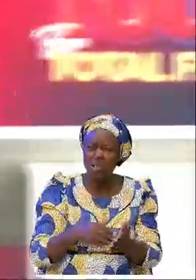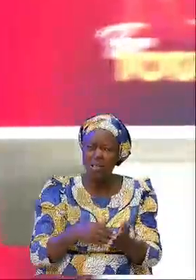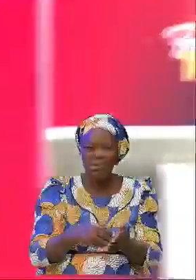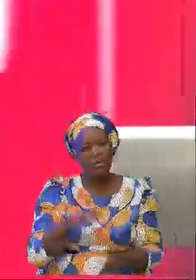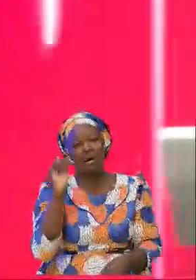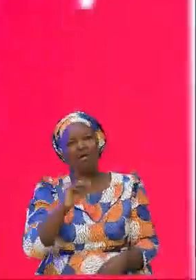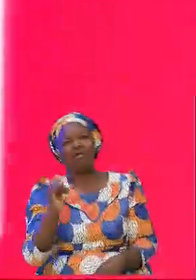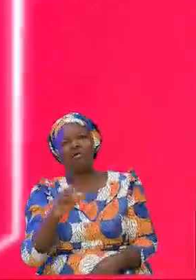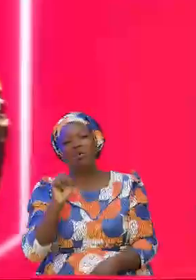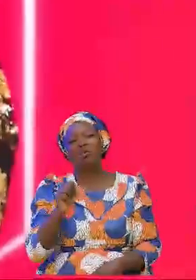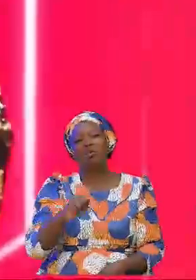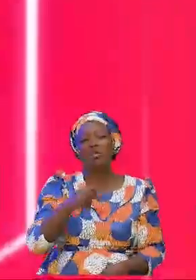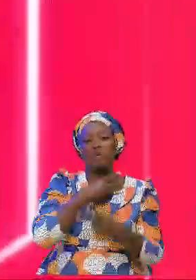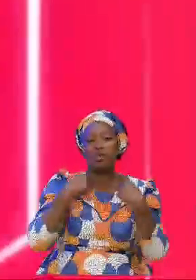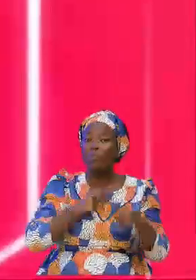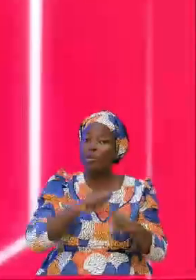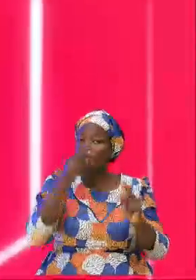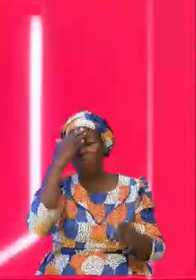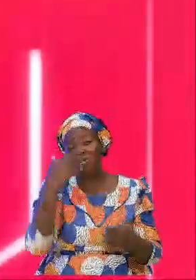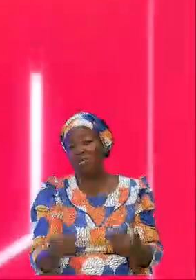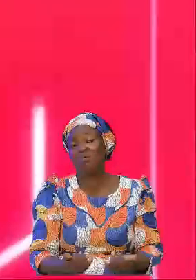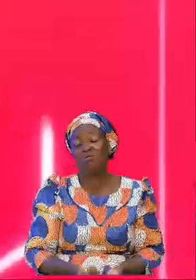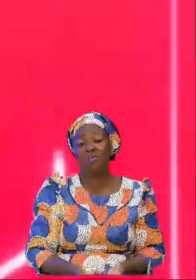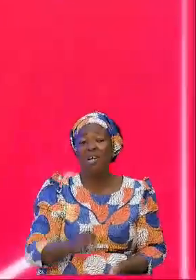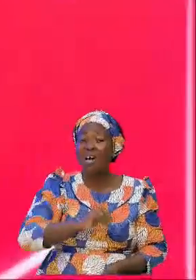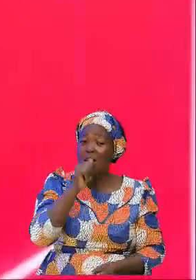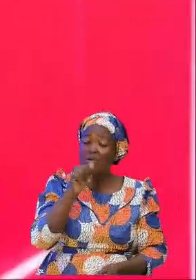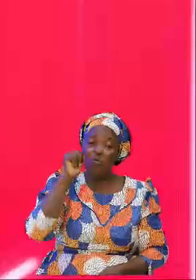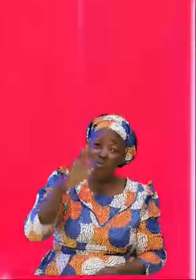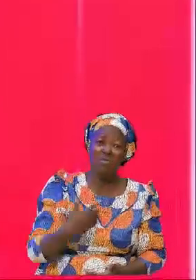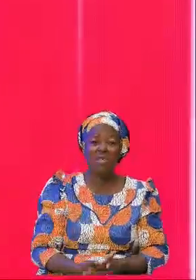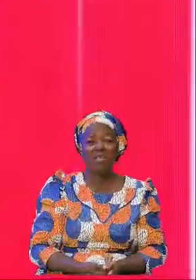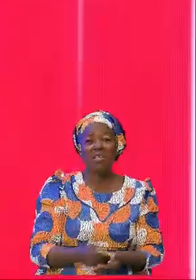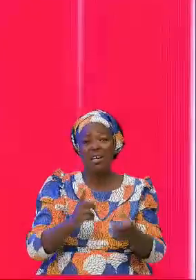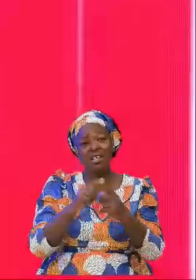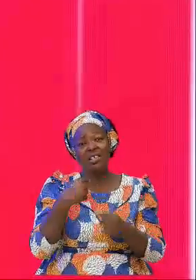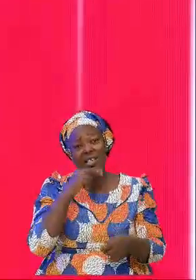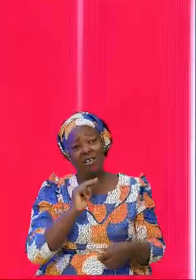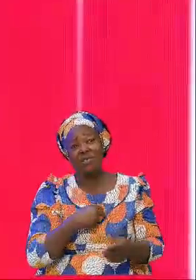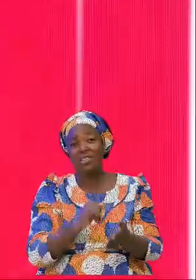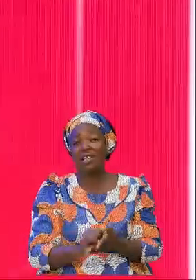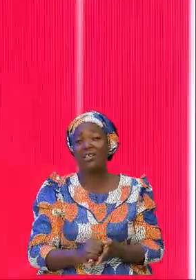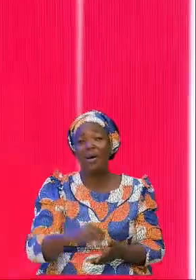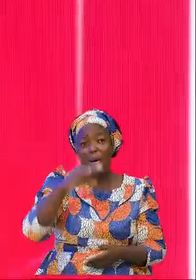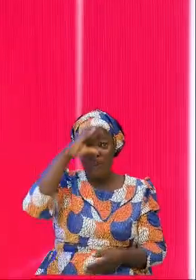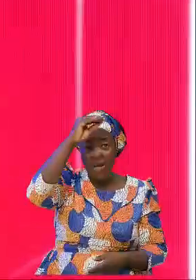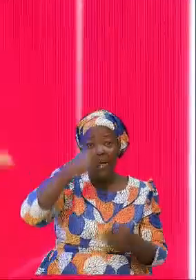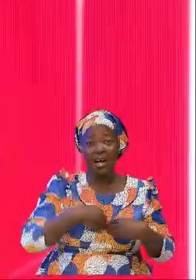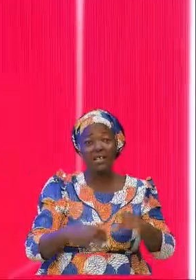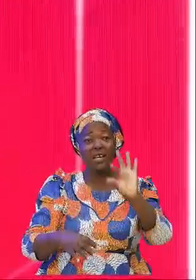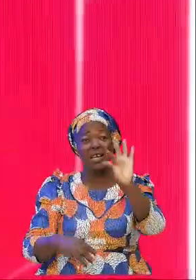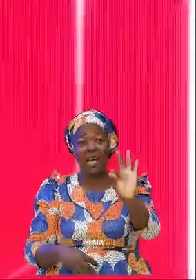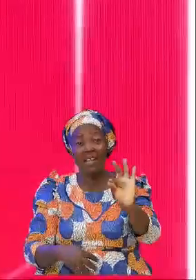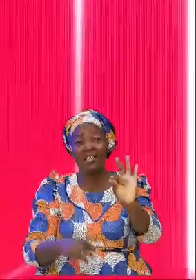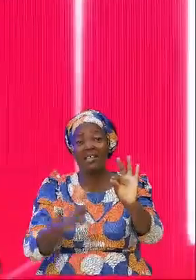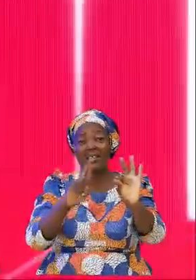again. Yes, pastor, I'm born again. But you know now, I'm a woman. And they tell us that men